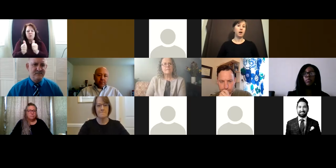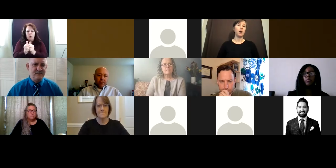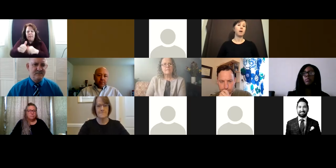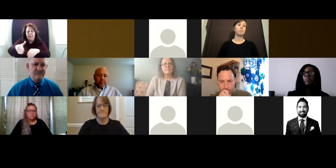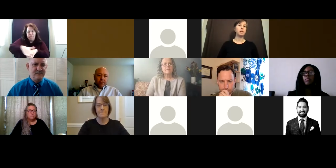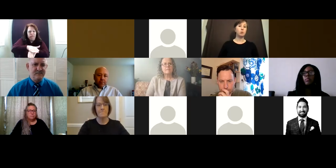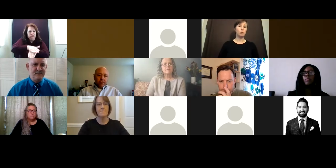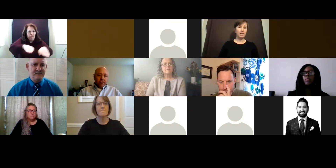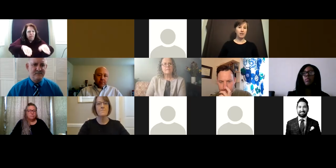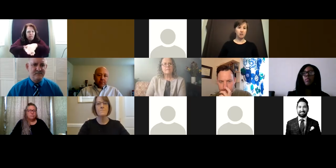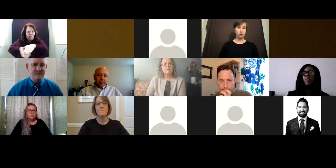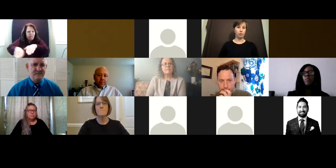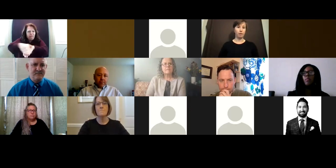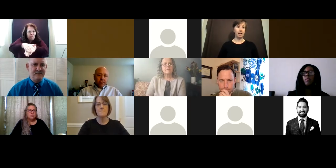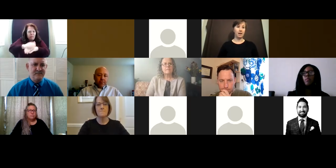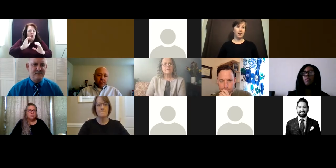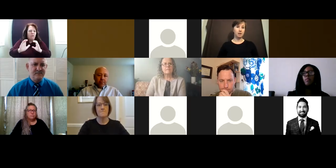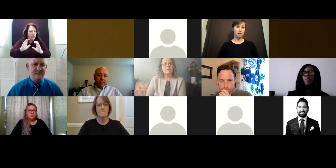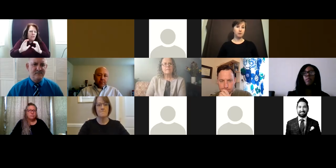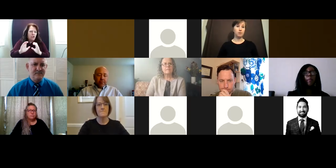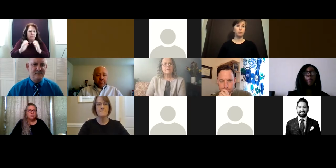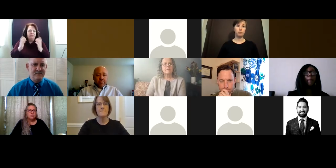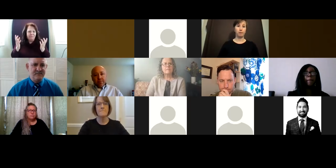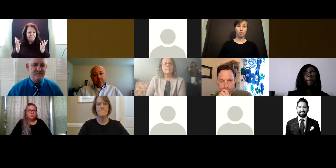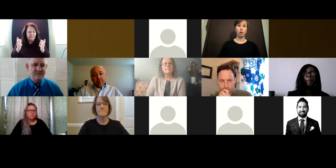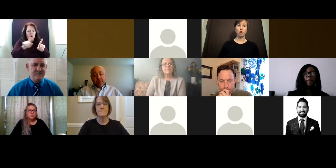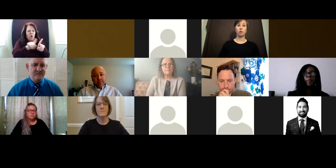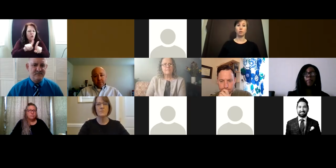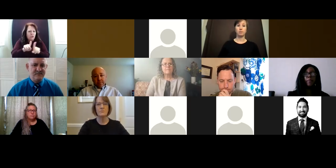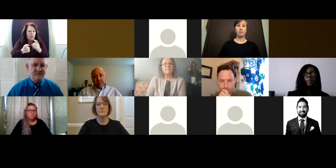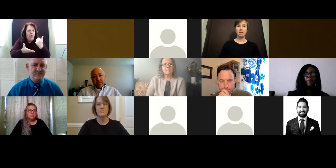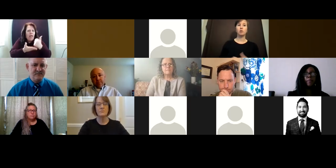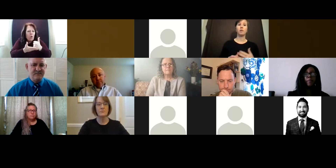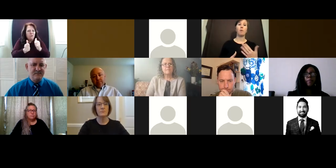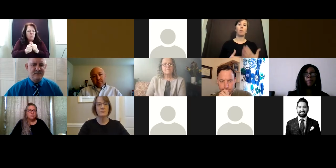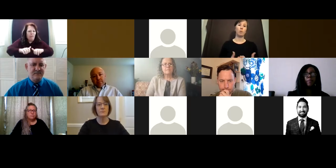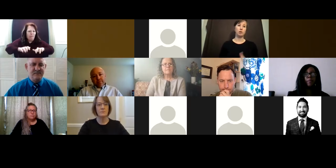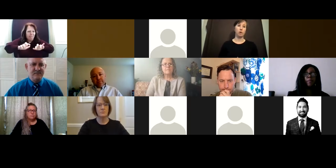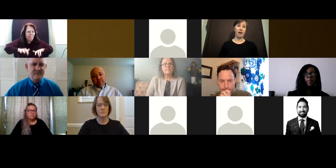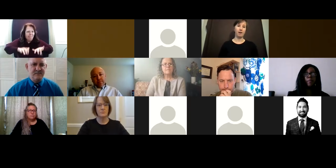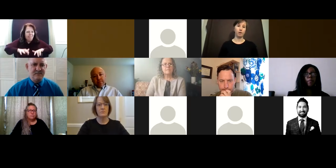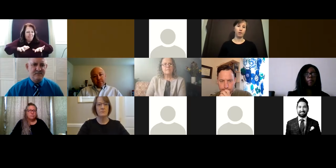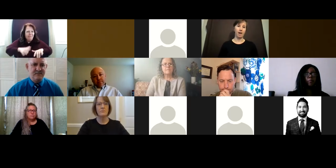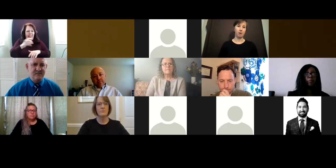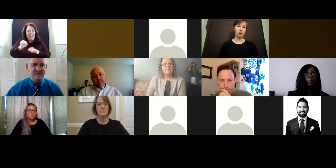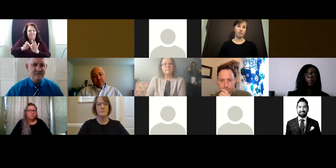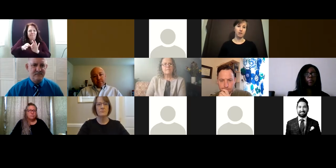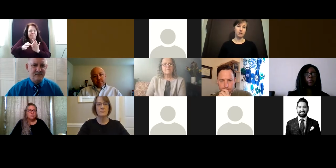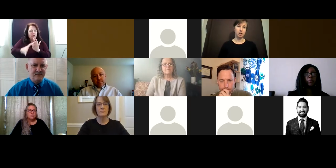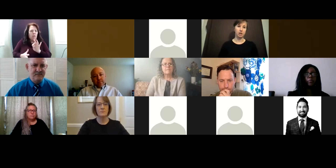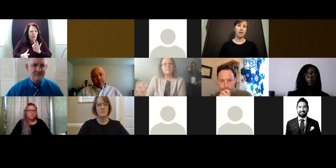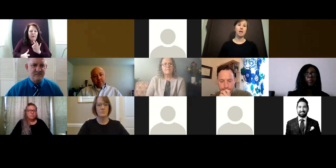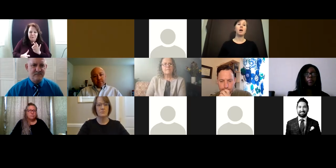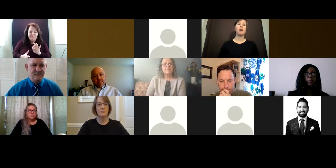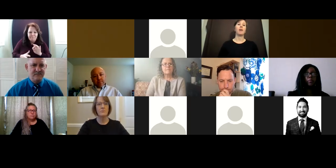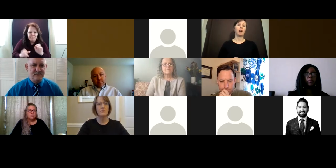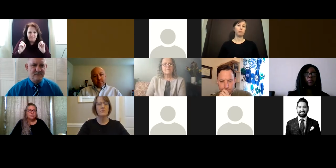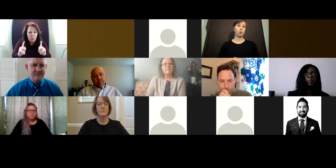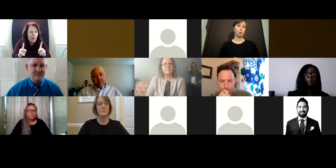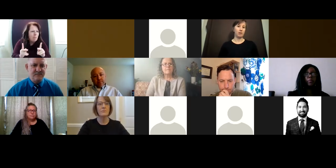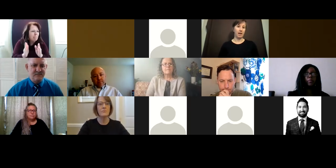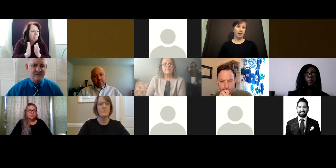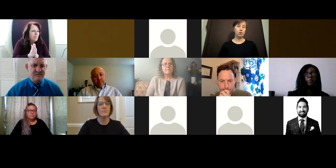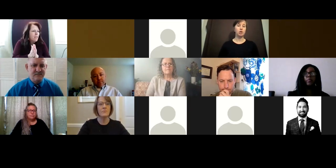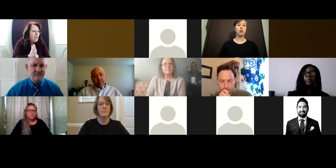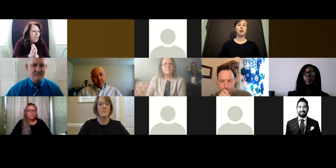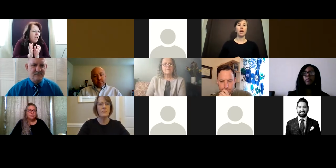And please wait until you're recognized before you speak, so that way we don't have overlap in conversation. That helps